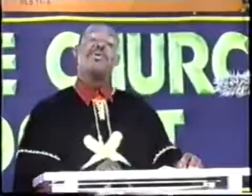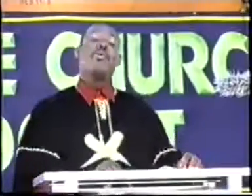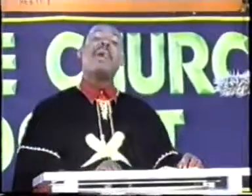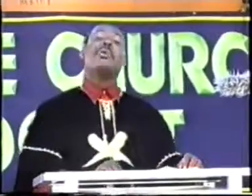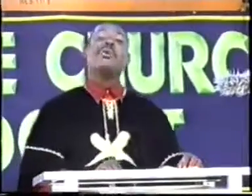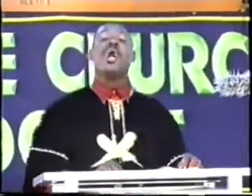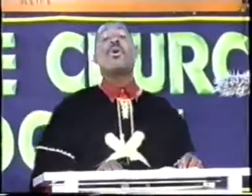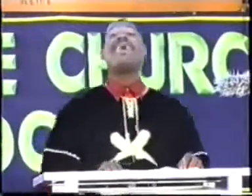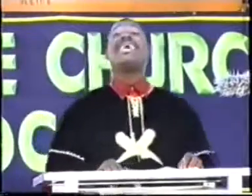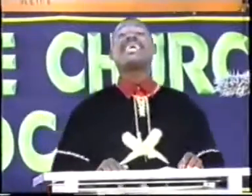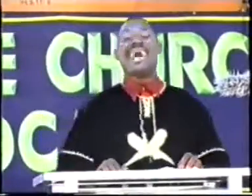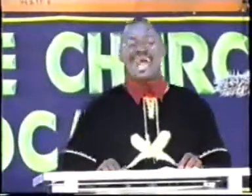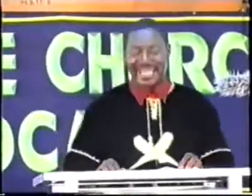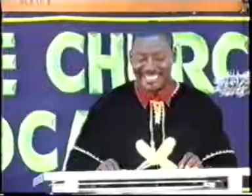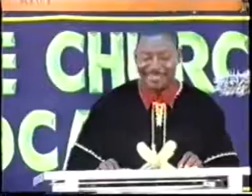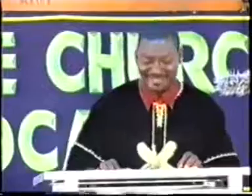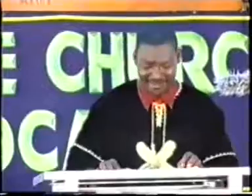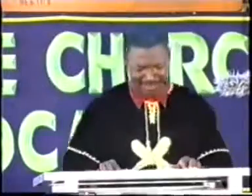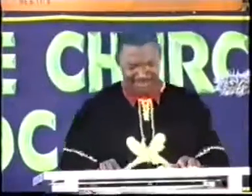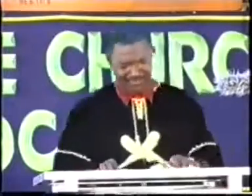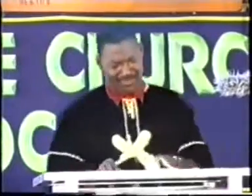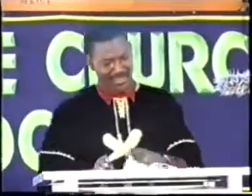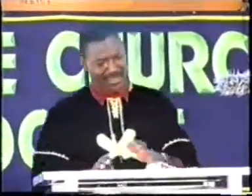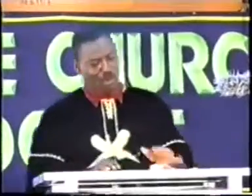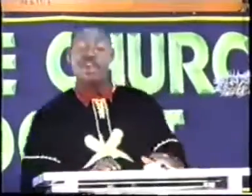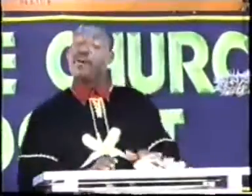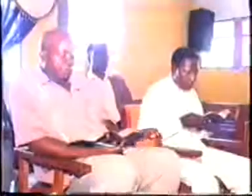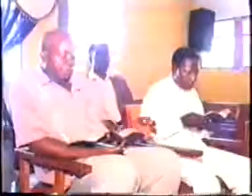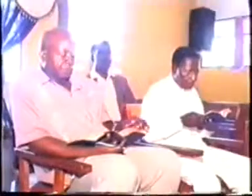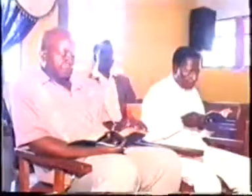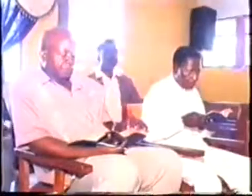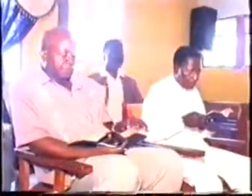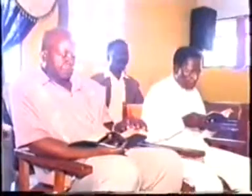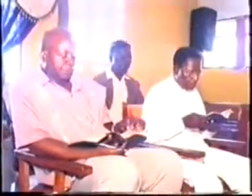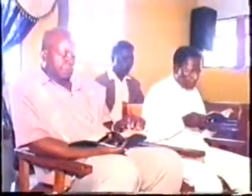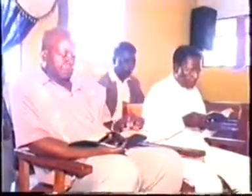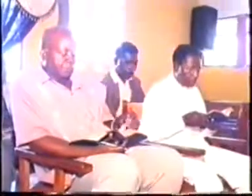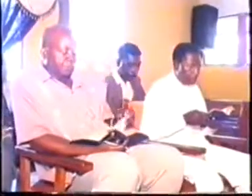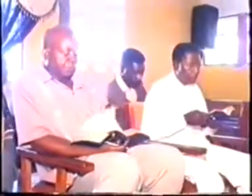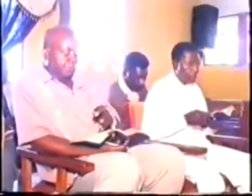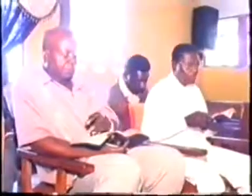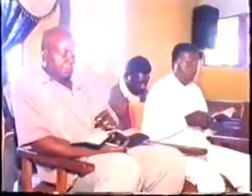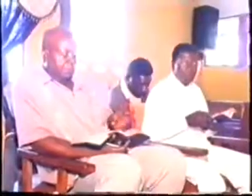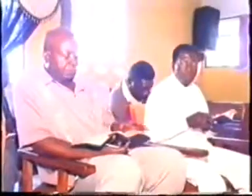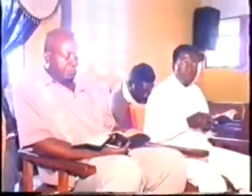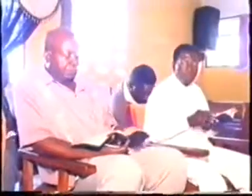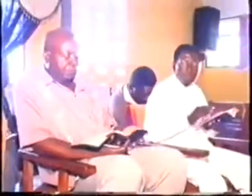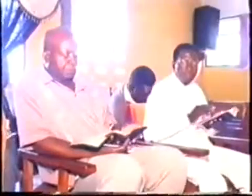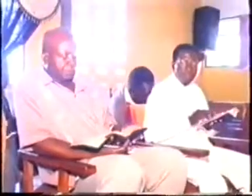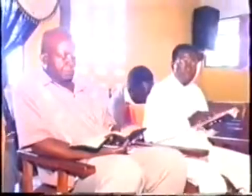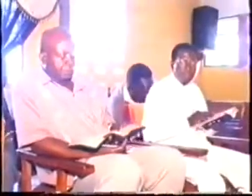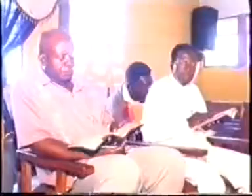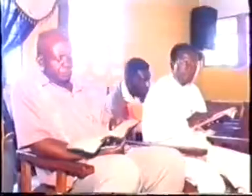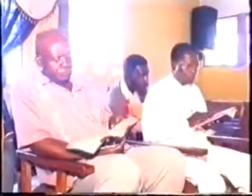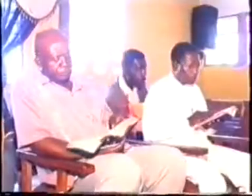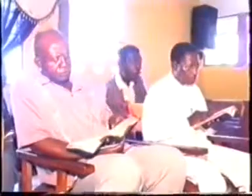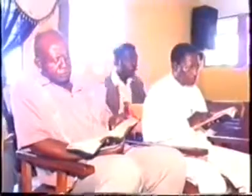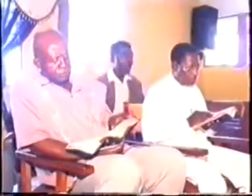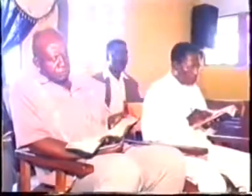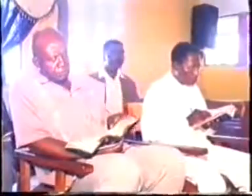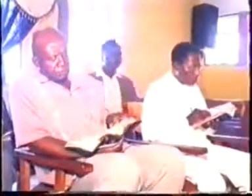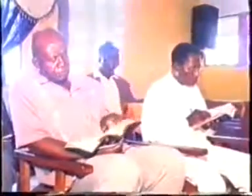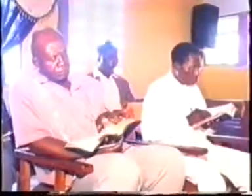beg your Bible, no, echo Malachi, chapter 3. Would you for Malachi, and Gomano, a Timmy and son? Now,